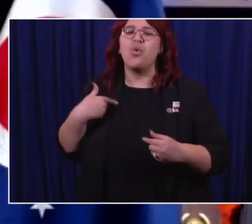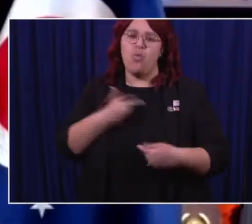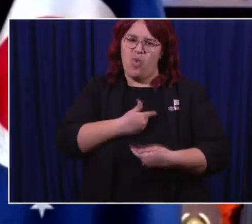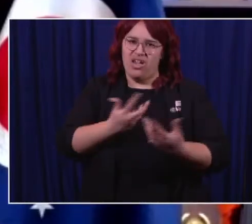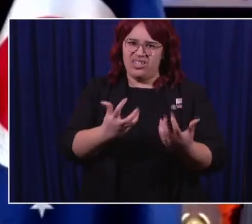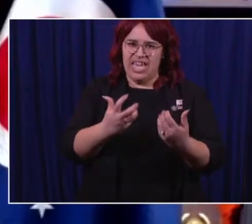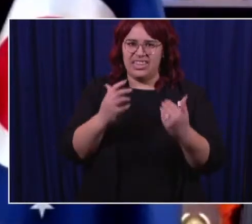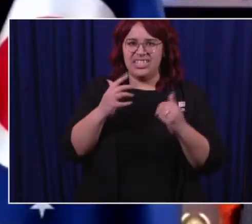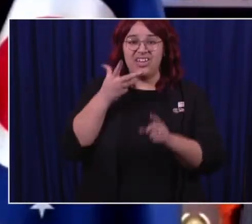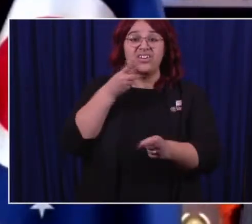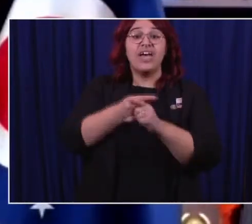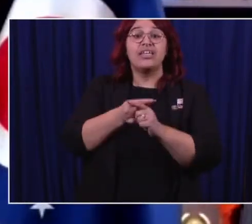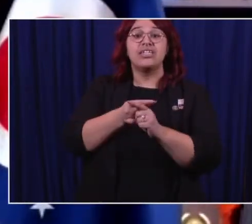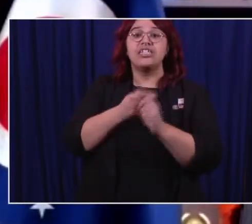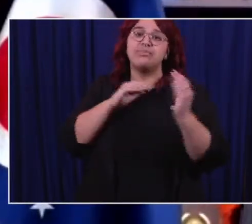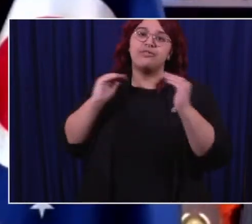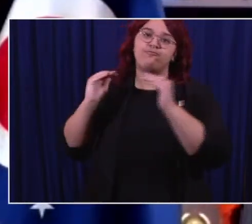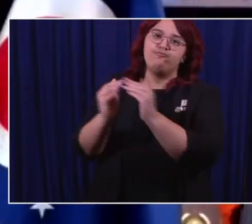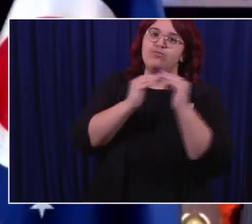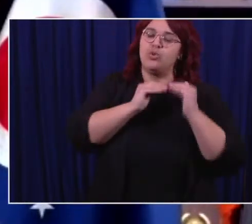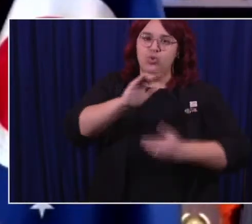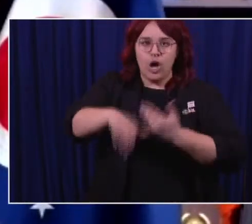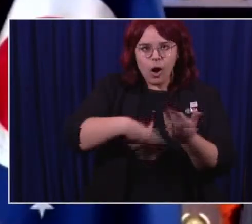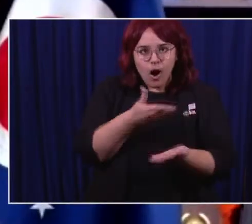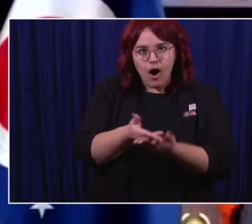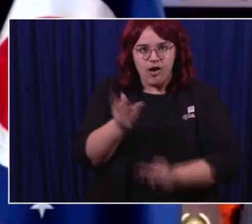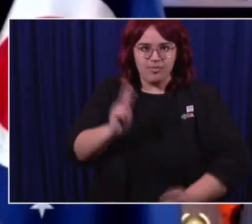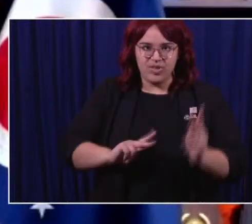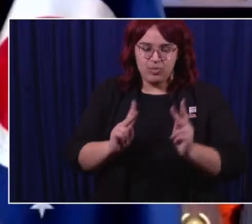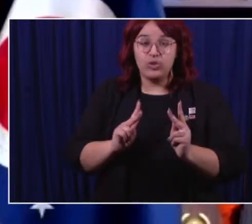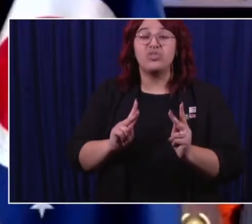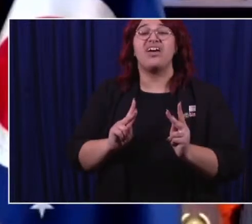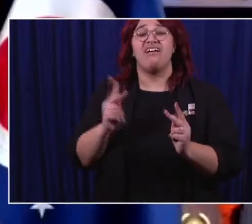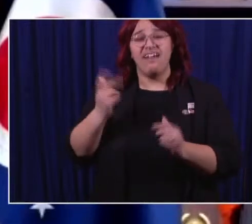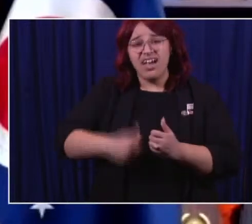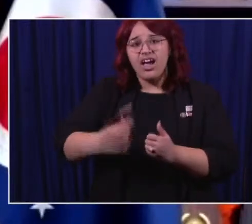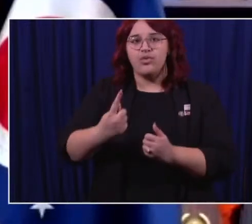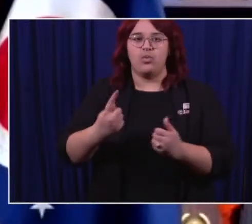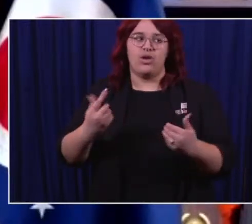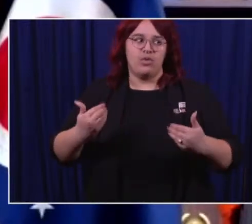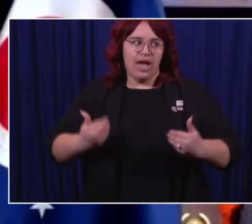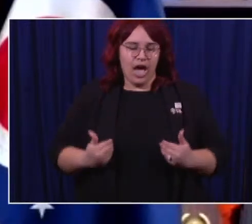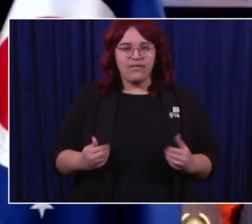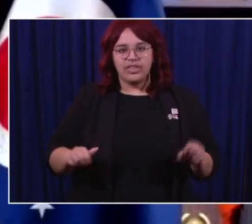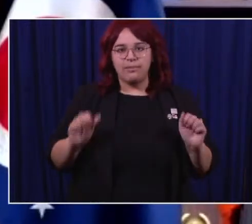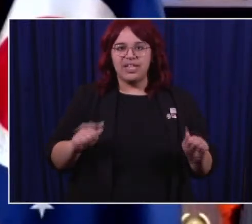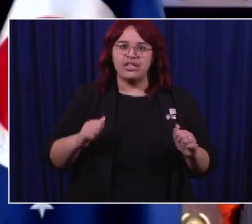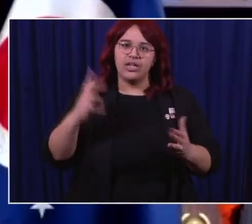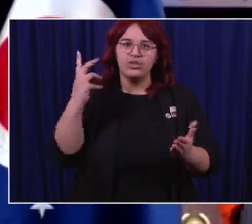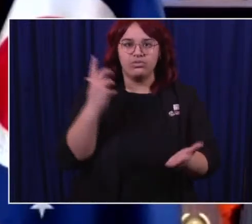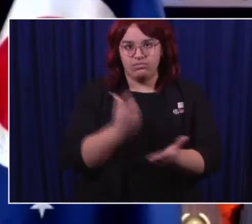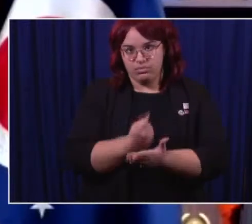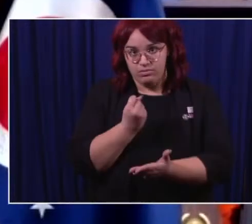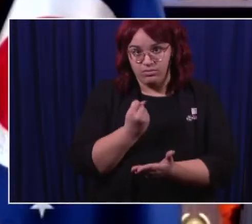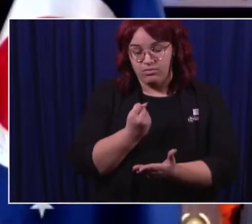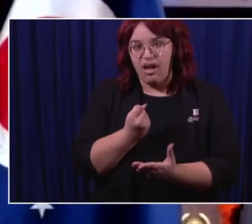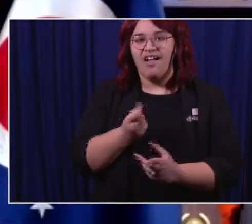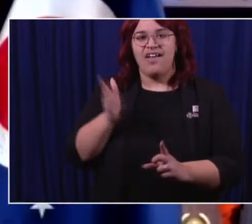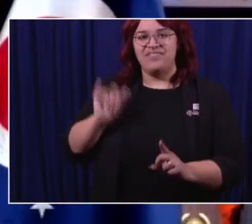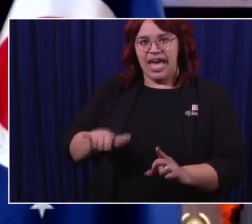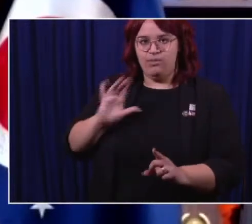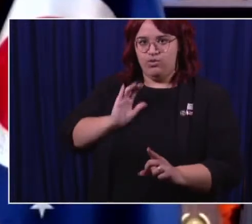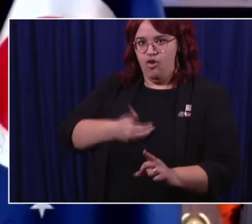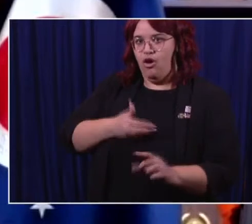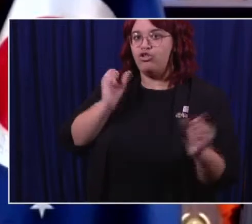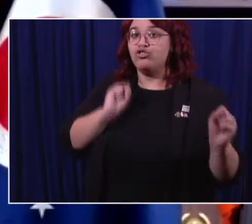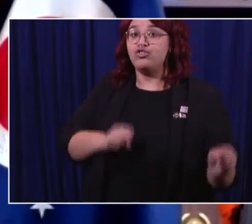to get at the issue of hard to serve populations or underserved populations. And we've built an entire strategy on that. And it